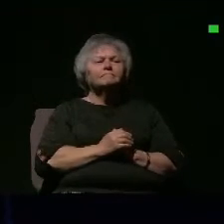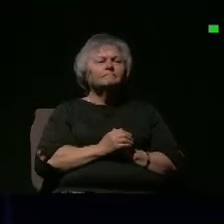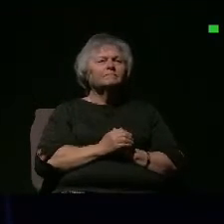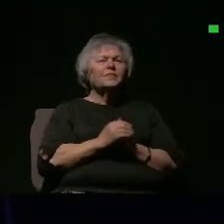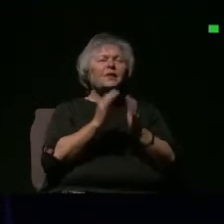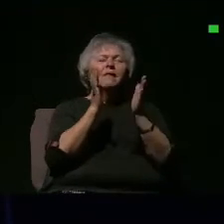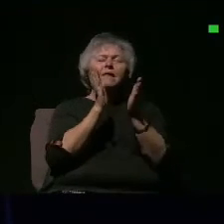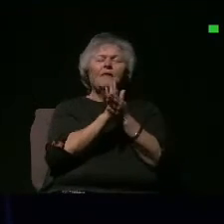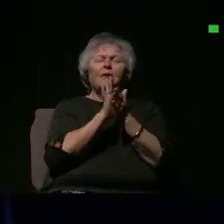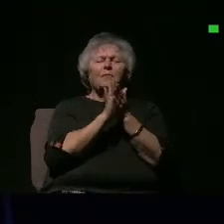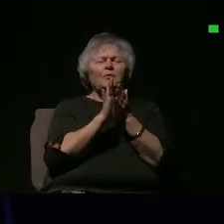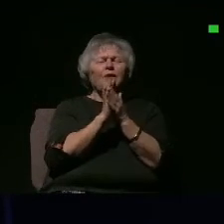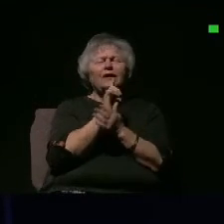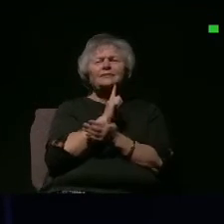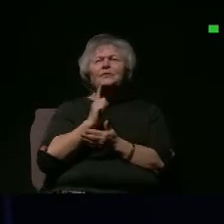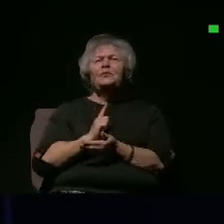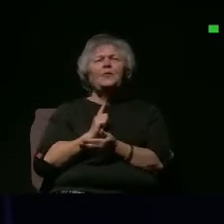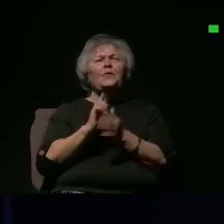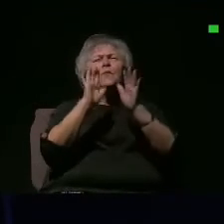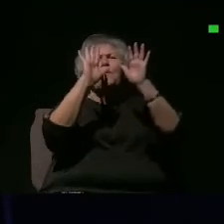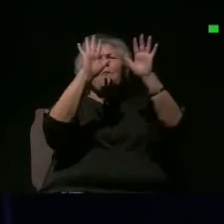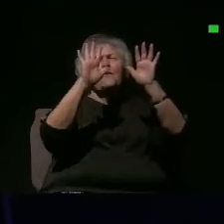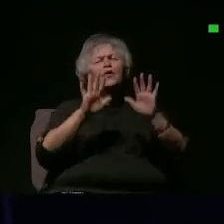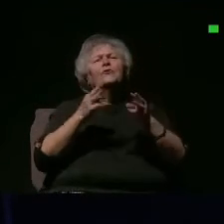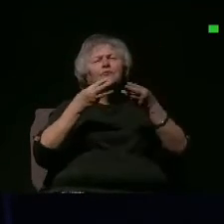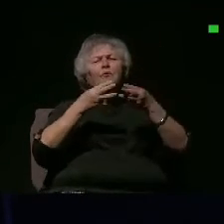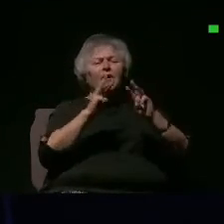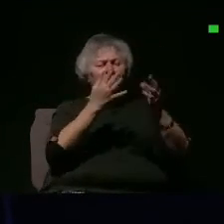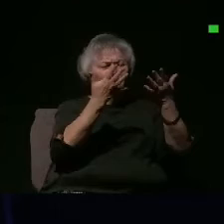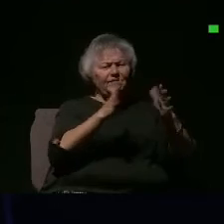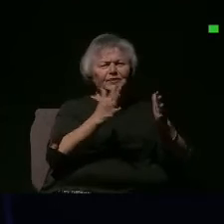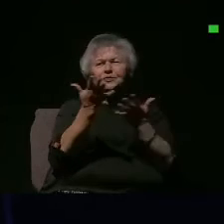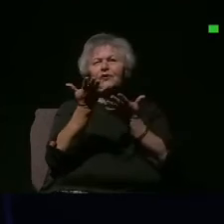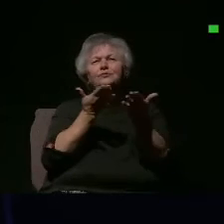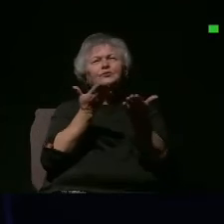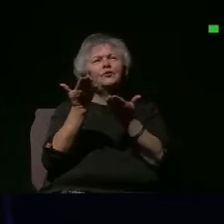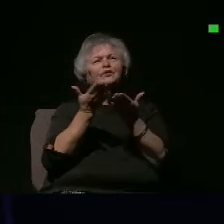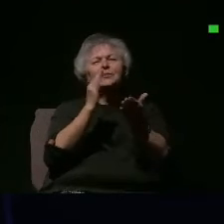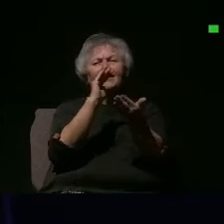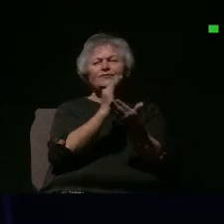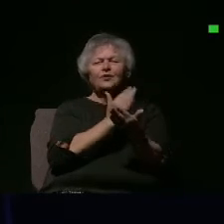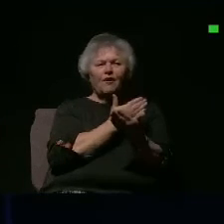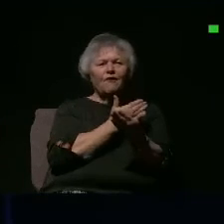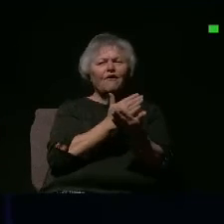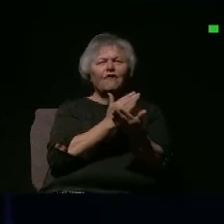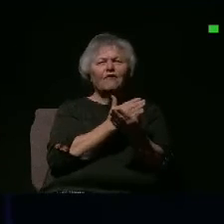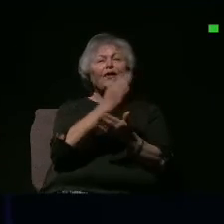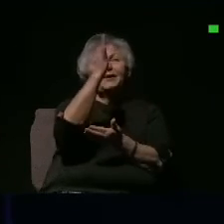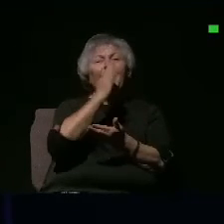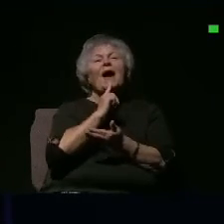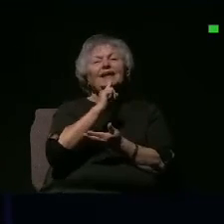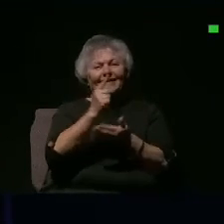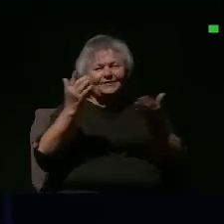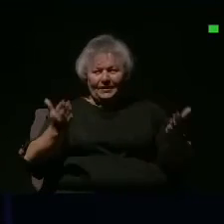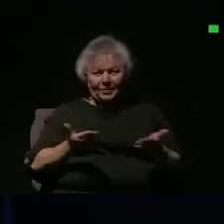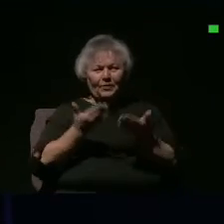Praise the Lord. What a wonderful way to end our service today with that particular song, God is here. That's